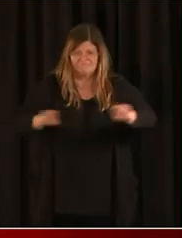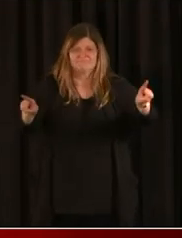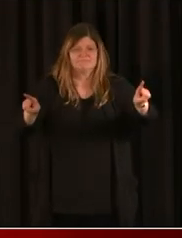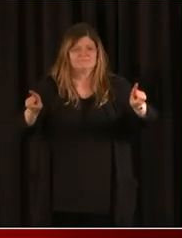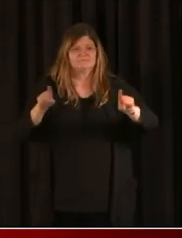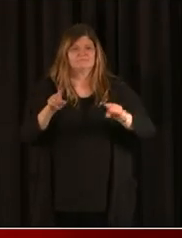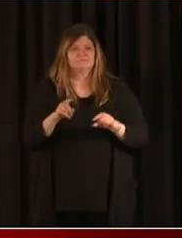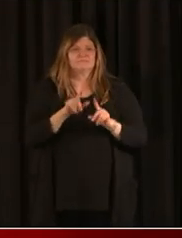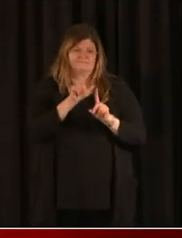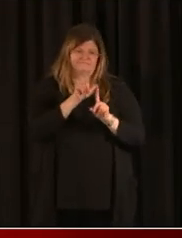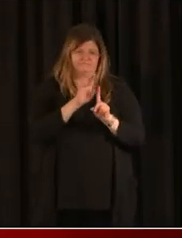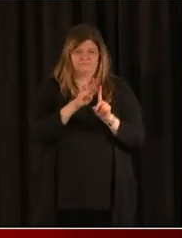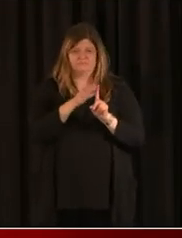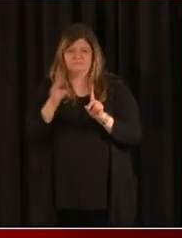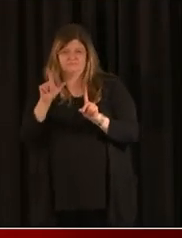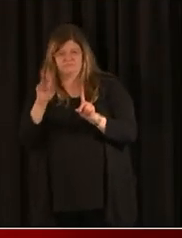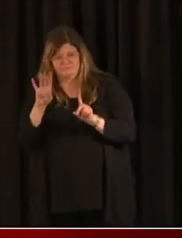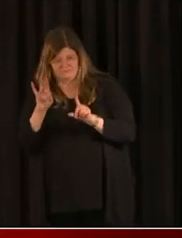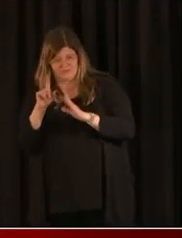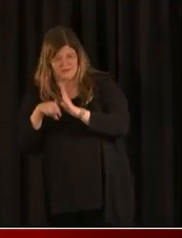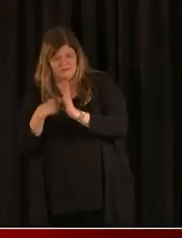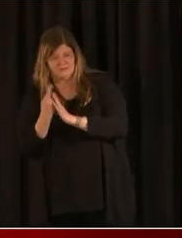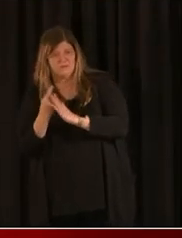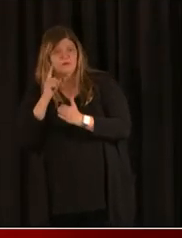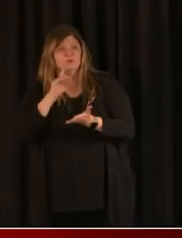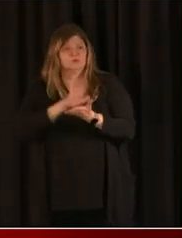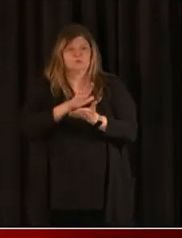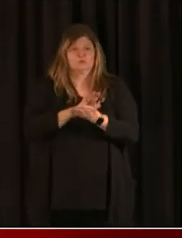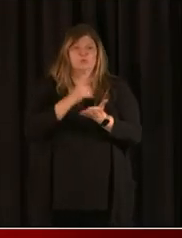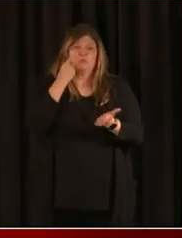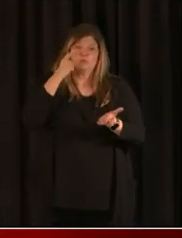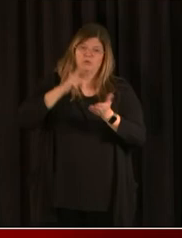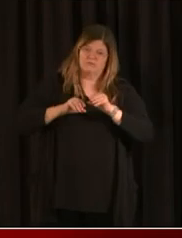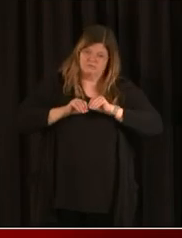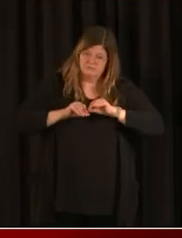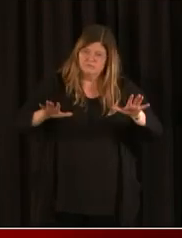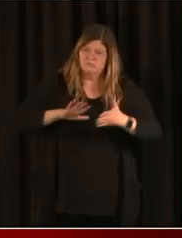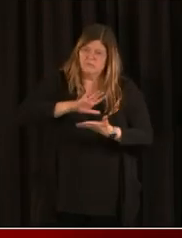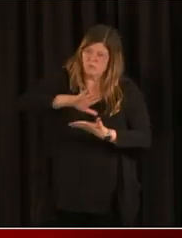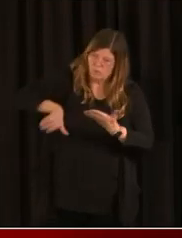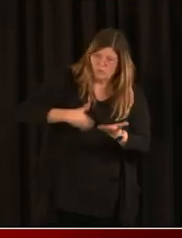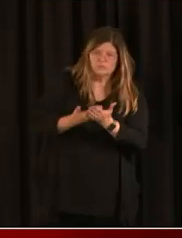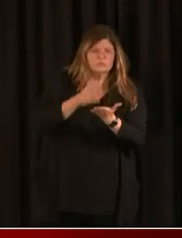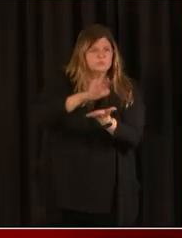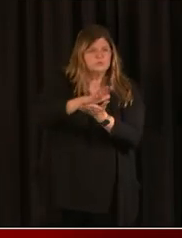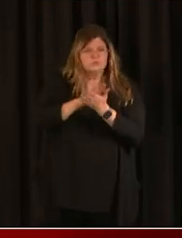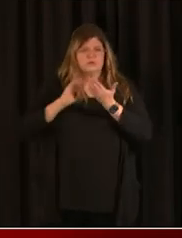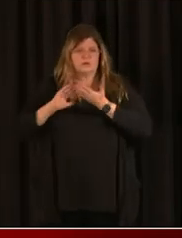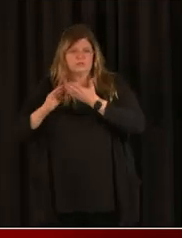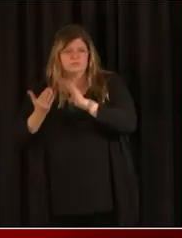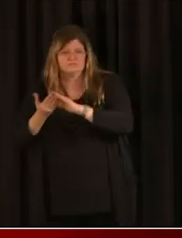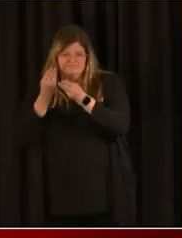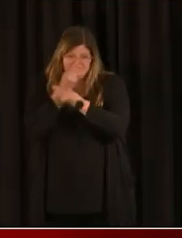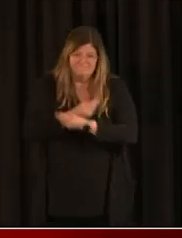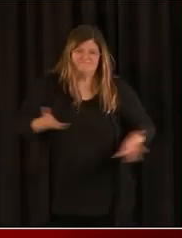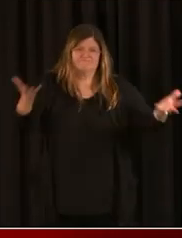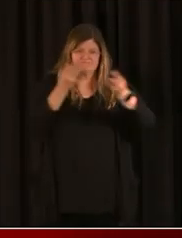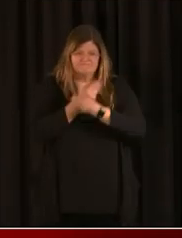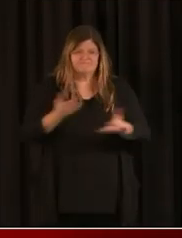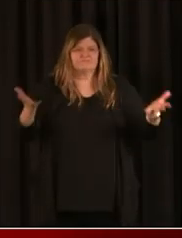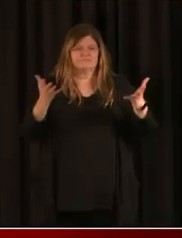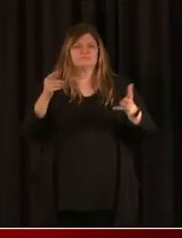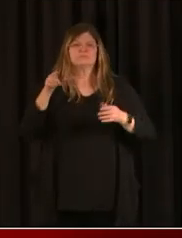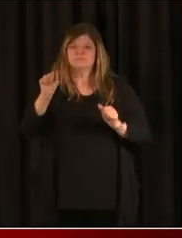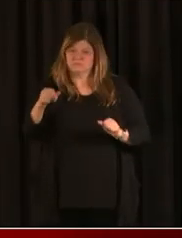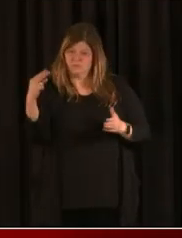within 48 hours, and all of our school notification goes to the entire school community. And that information can also be found on